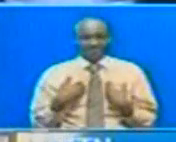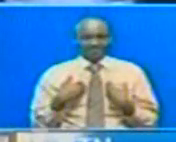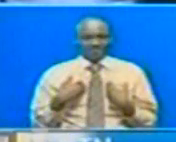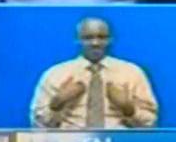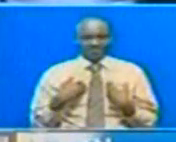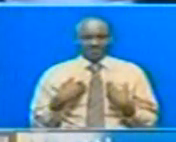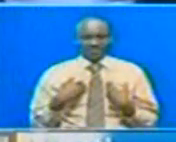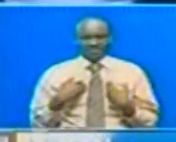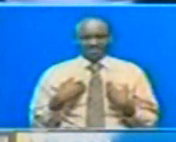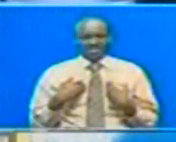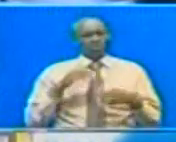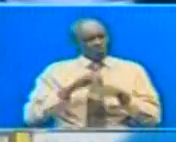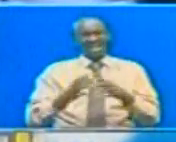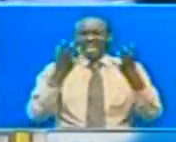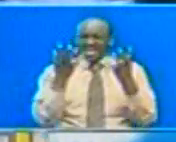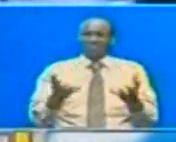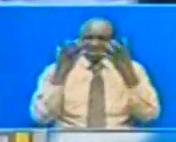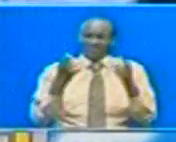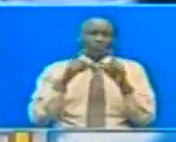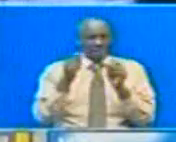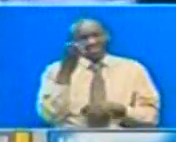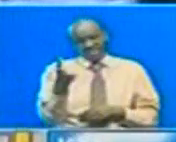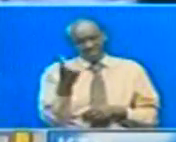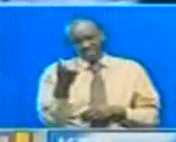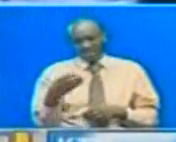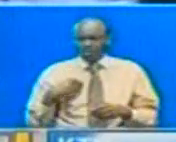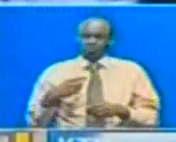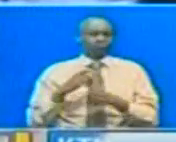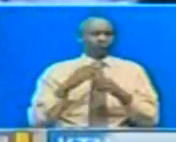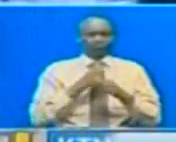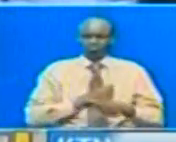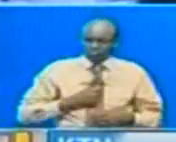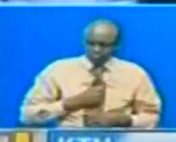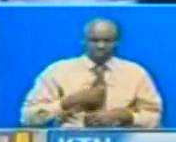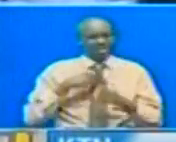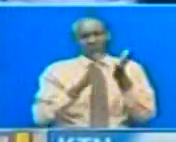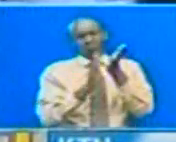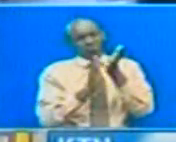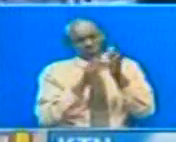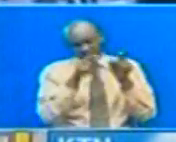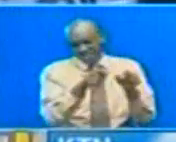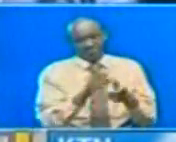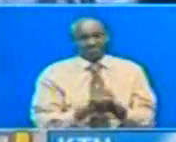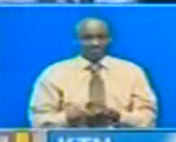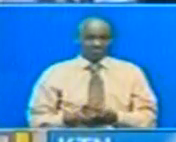very lofty words and paid tribute to Fidel.